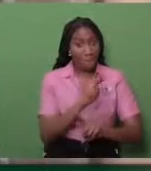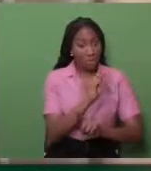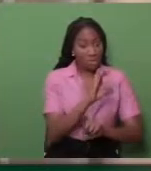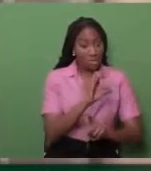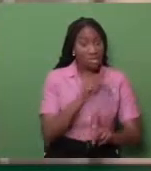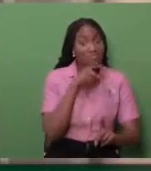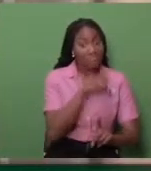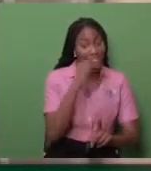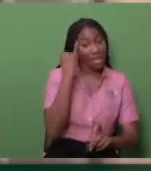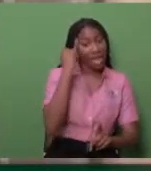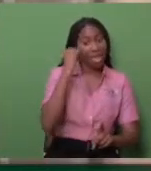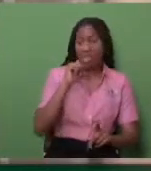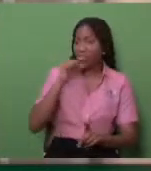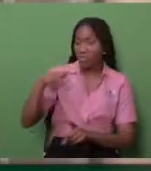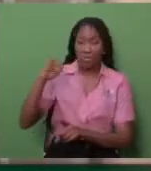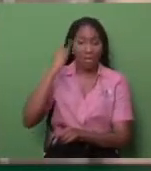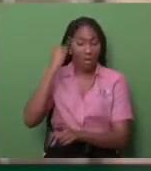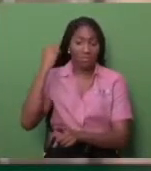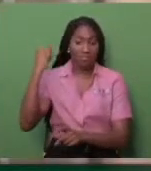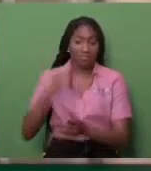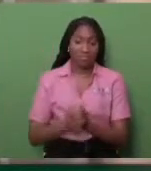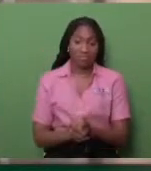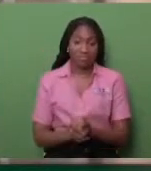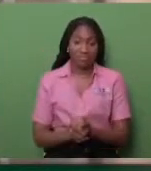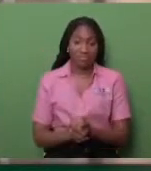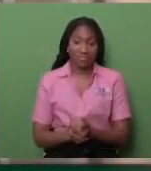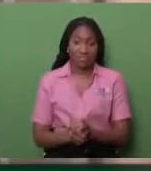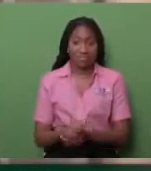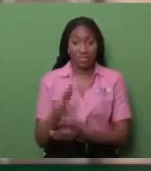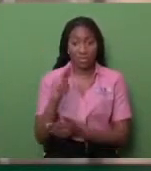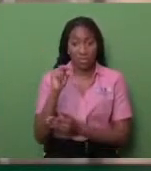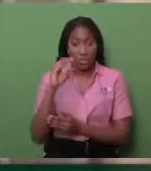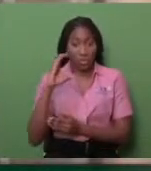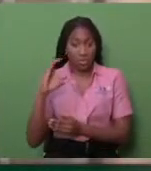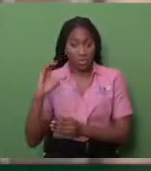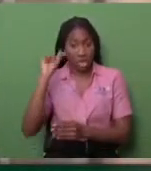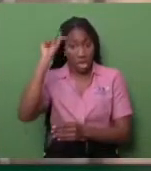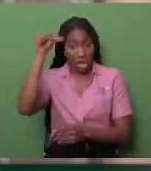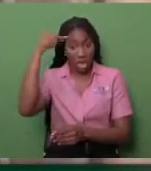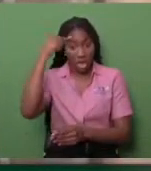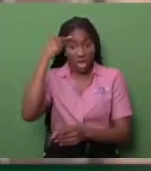progress under the UNC government. And when